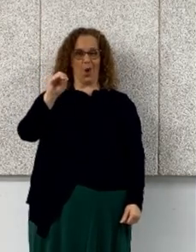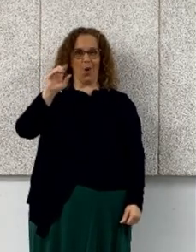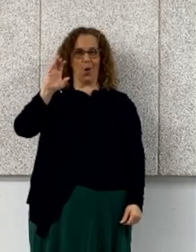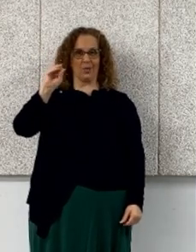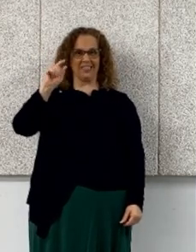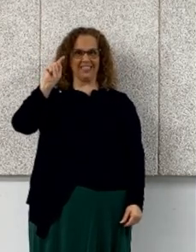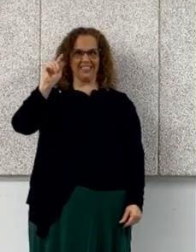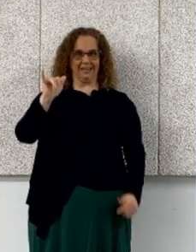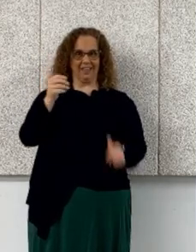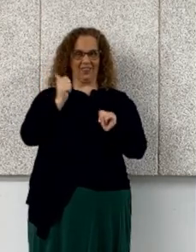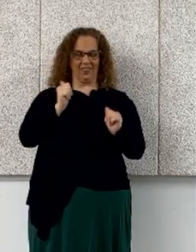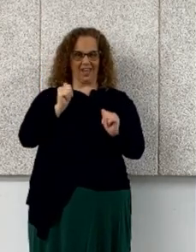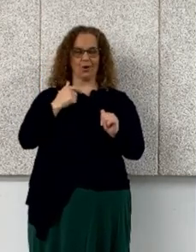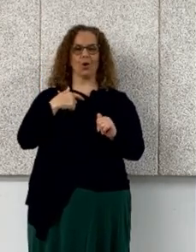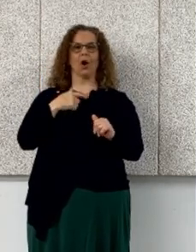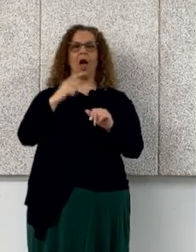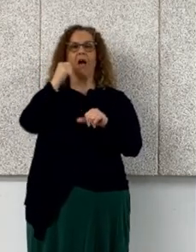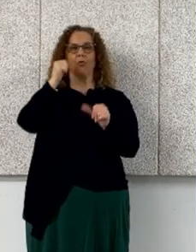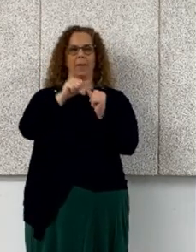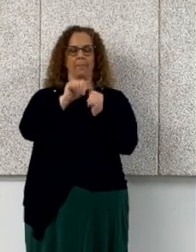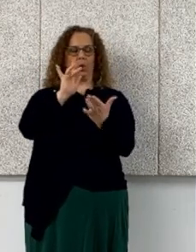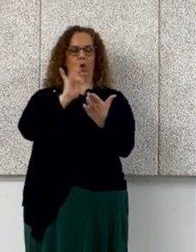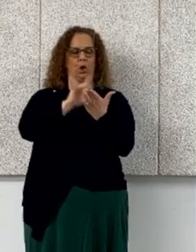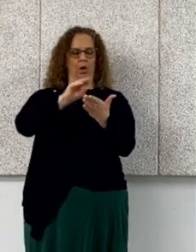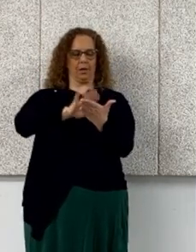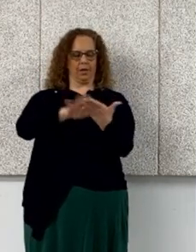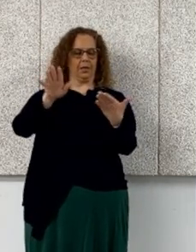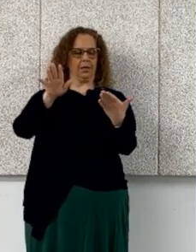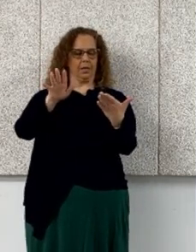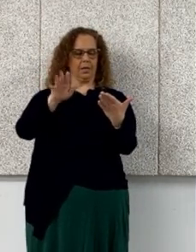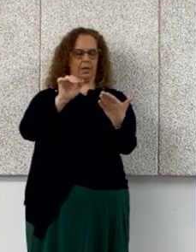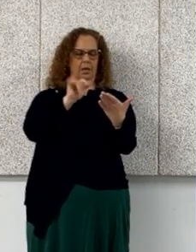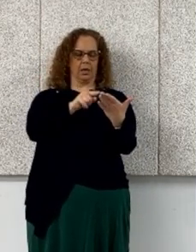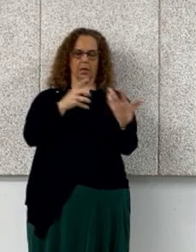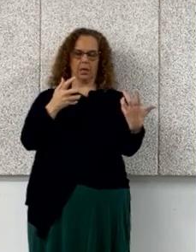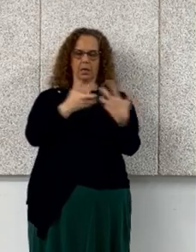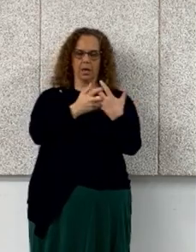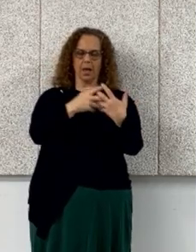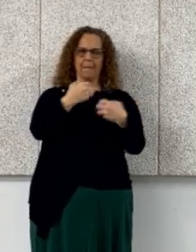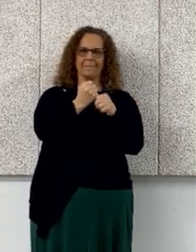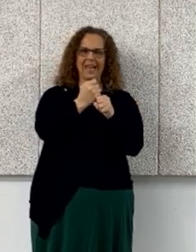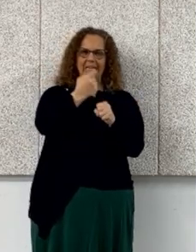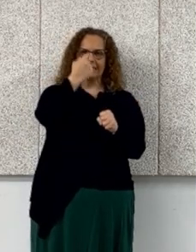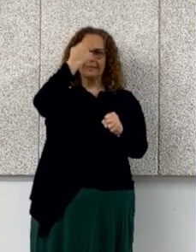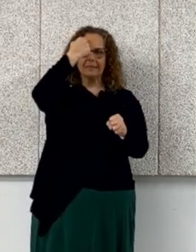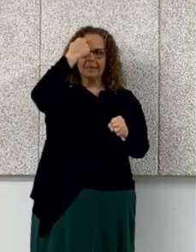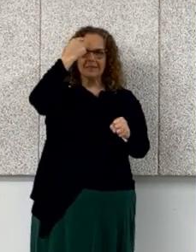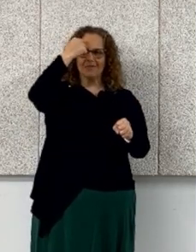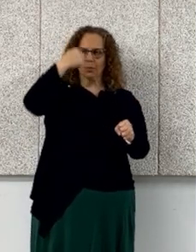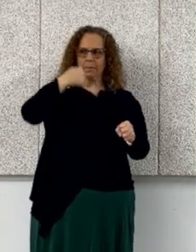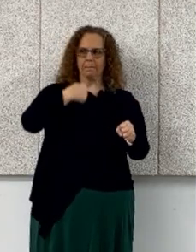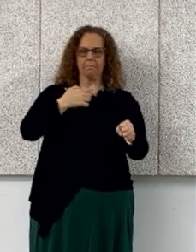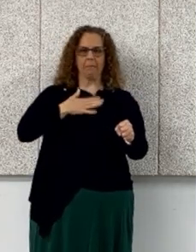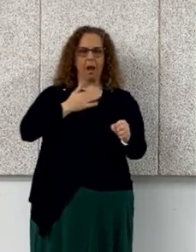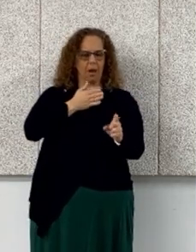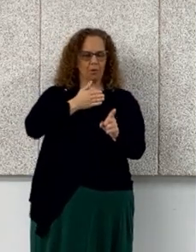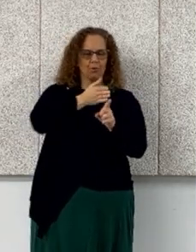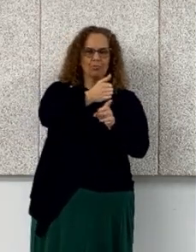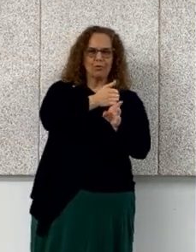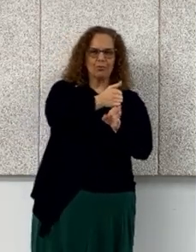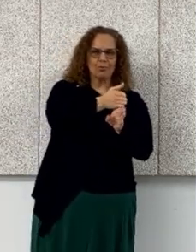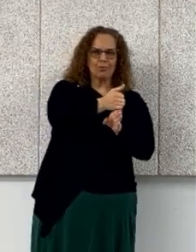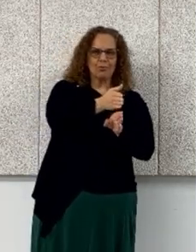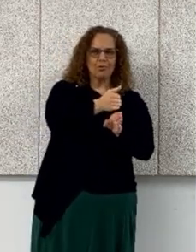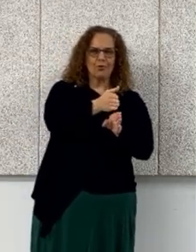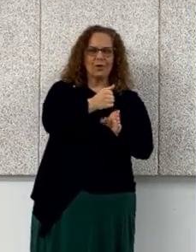this job description, and it made sense of my career. Mm. It just made sense of everything